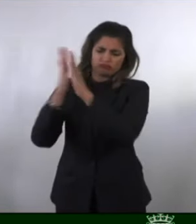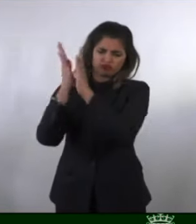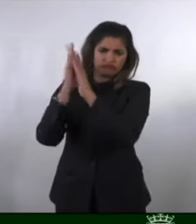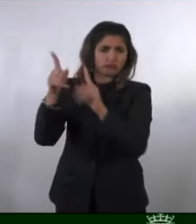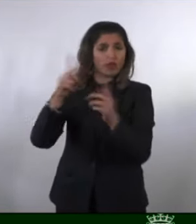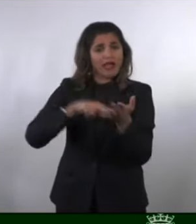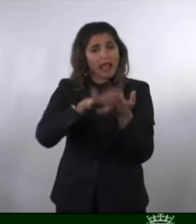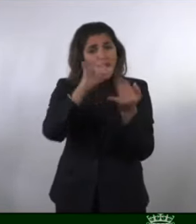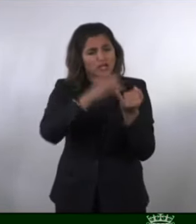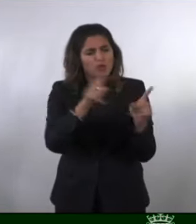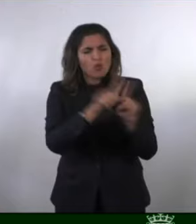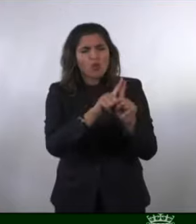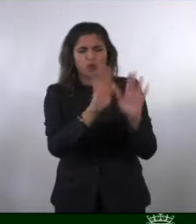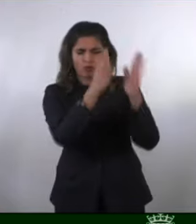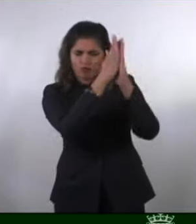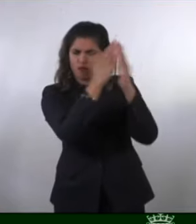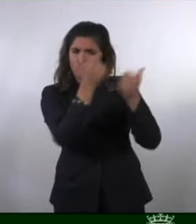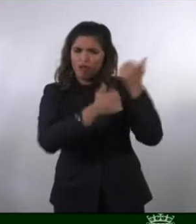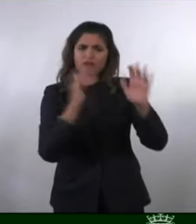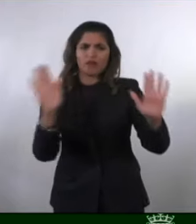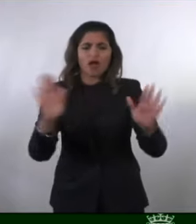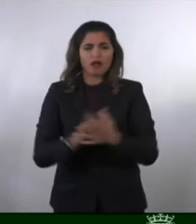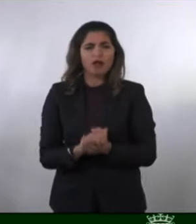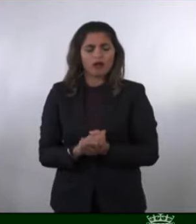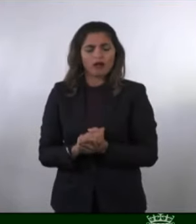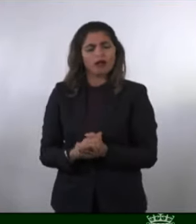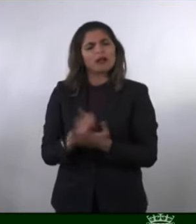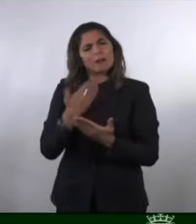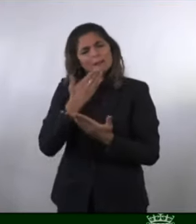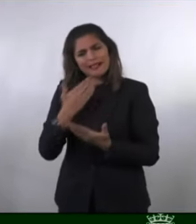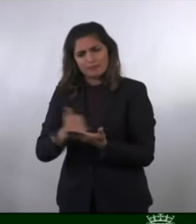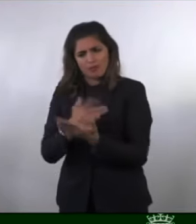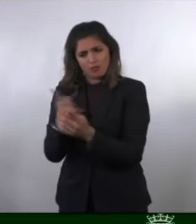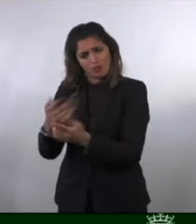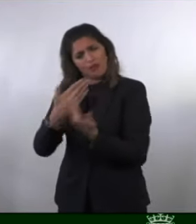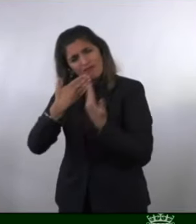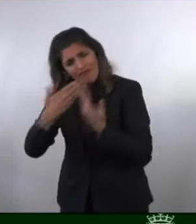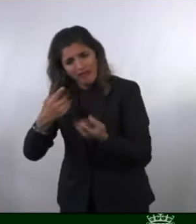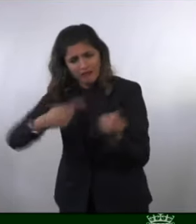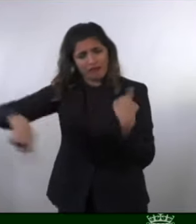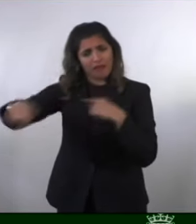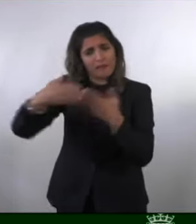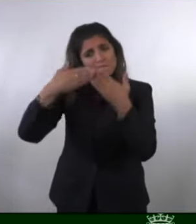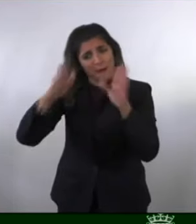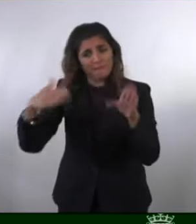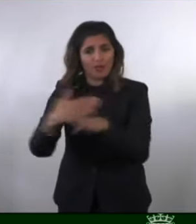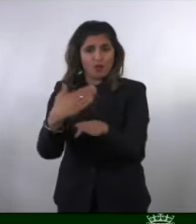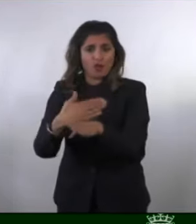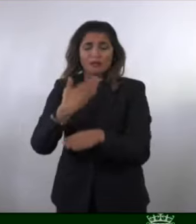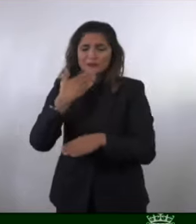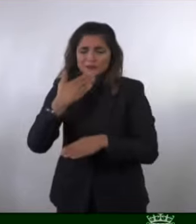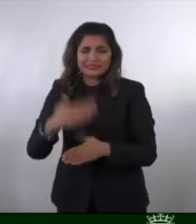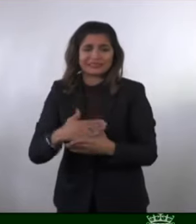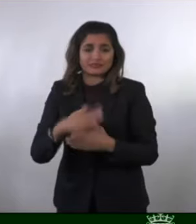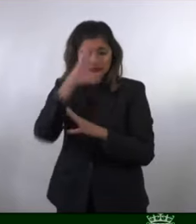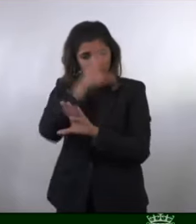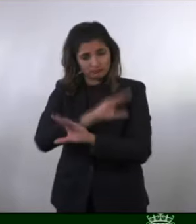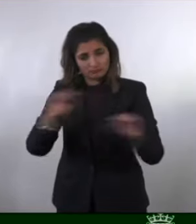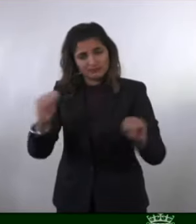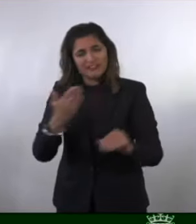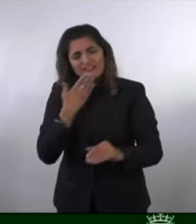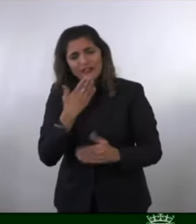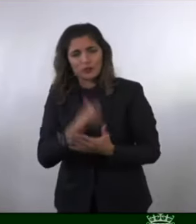Service. So will the Secretary of State thank those public sector workers for everything they're doing, and can he explain to them